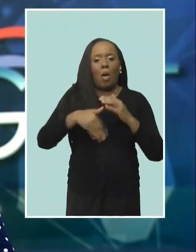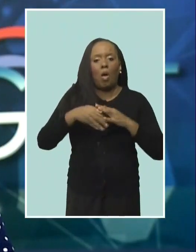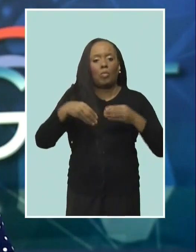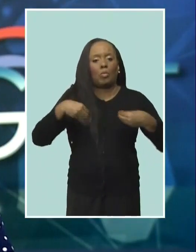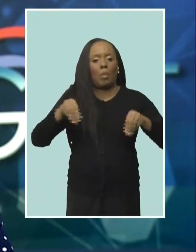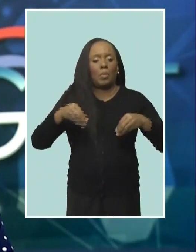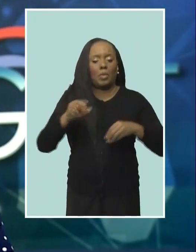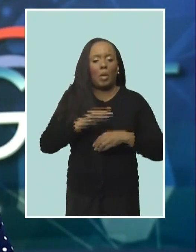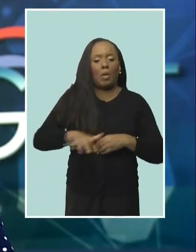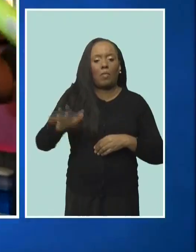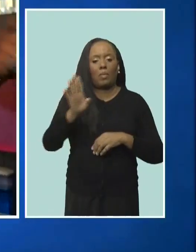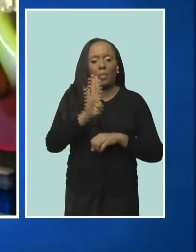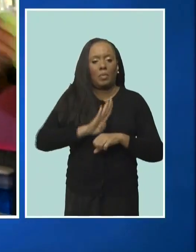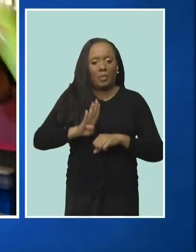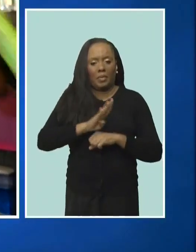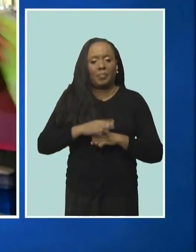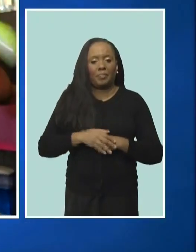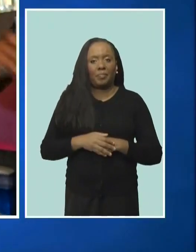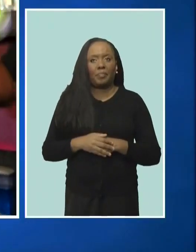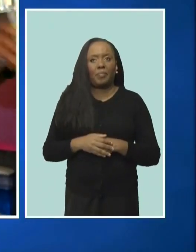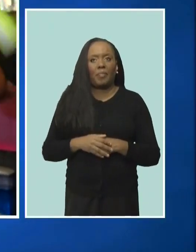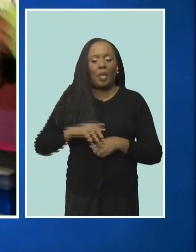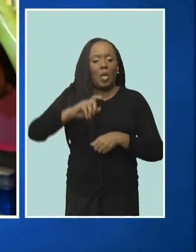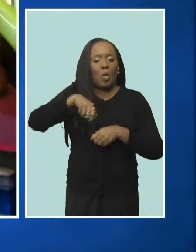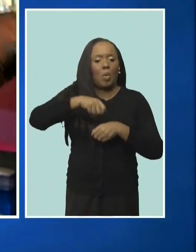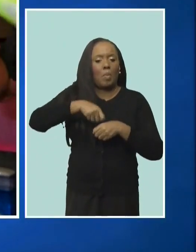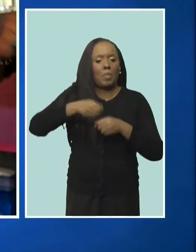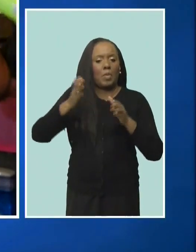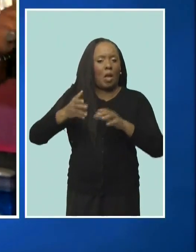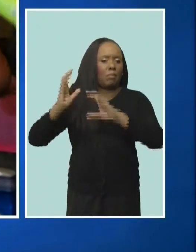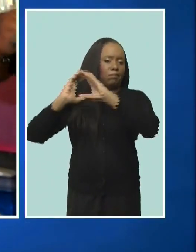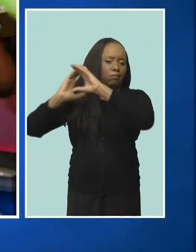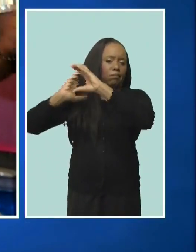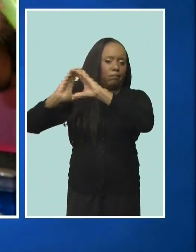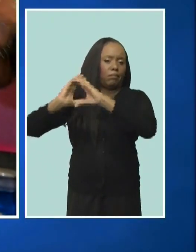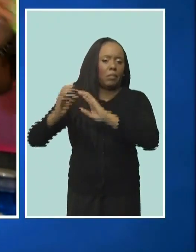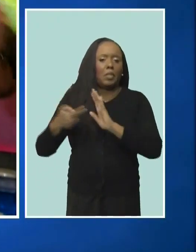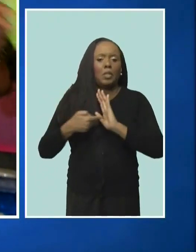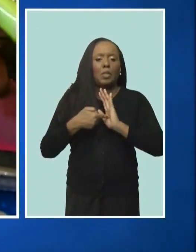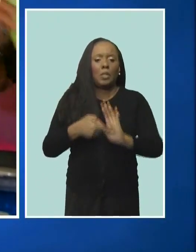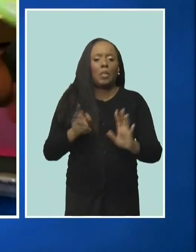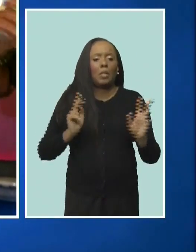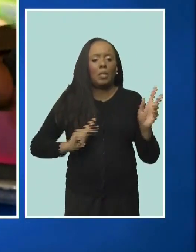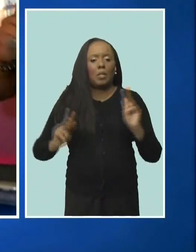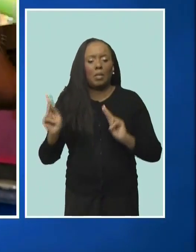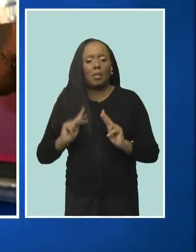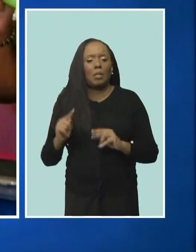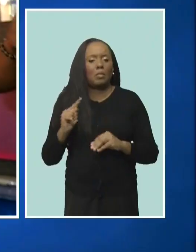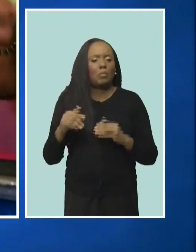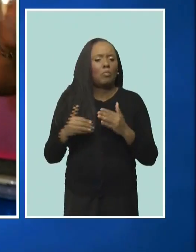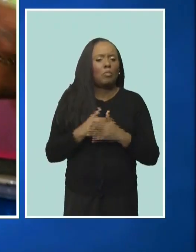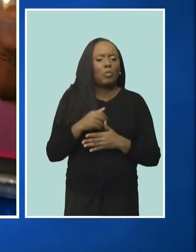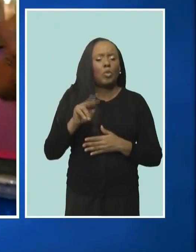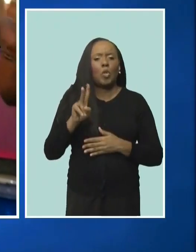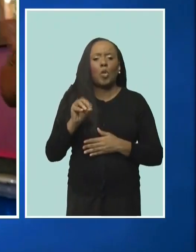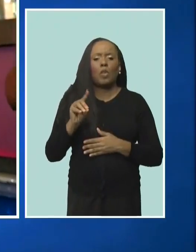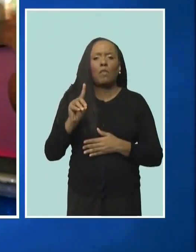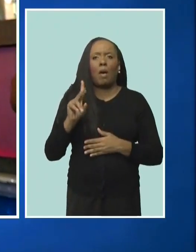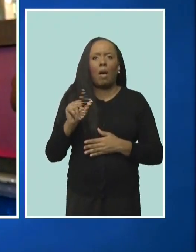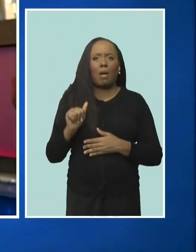During the launch ceremony, award-winning mixologist Damian Williams showed those present the flexibility of the new vodka.